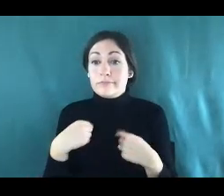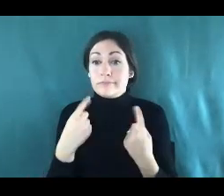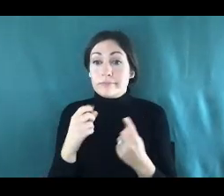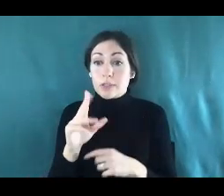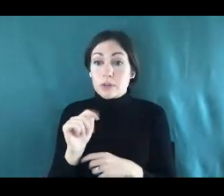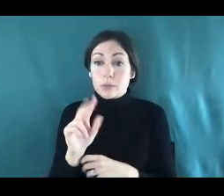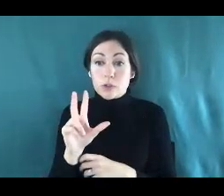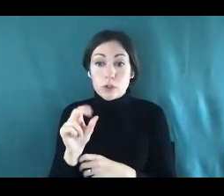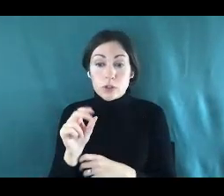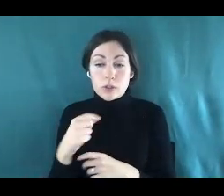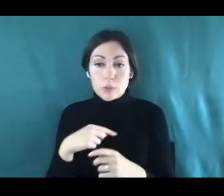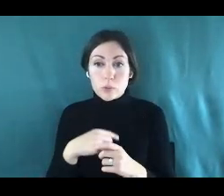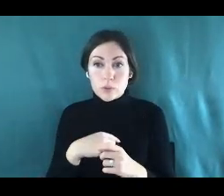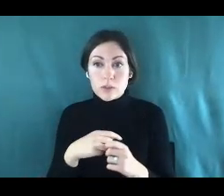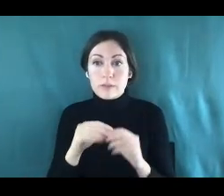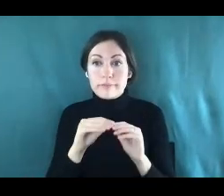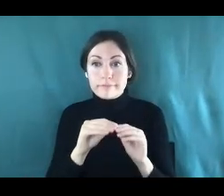extended